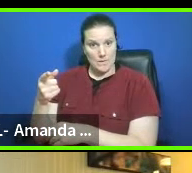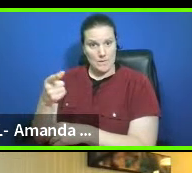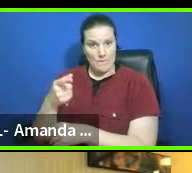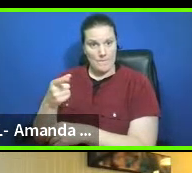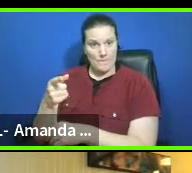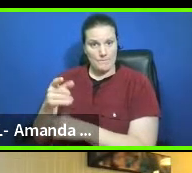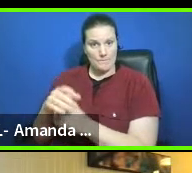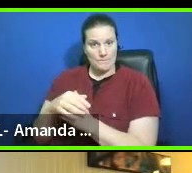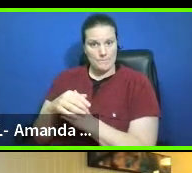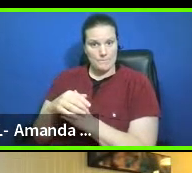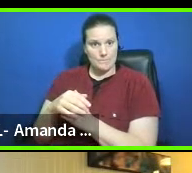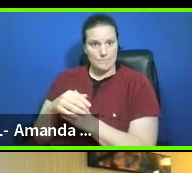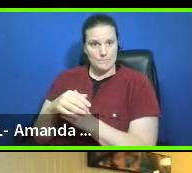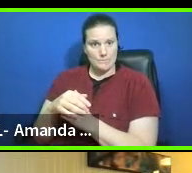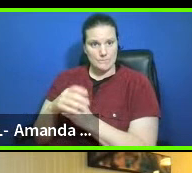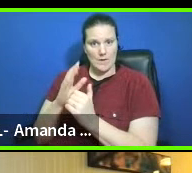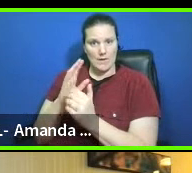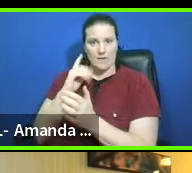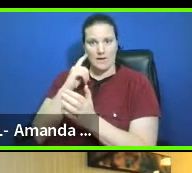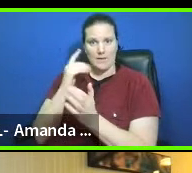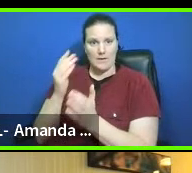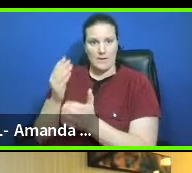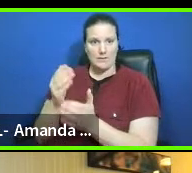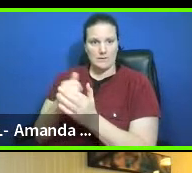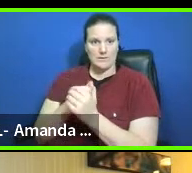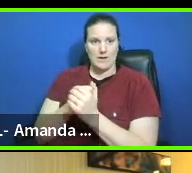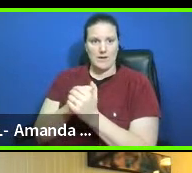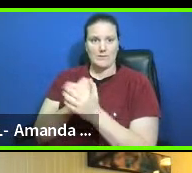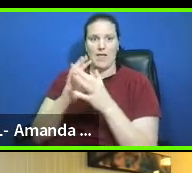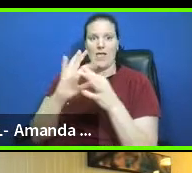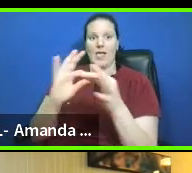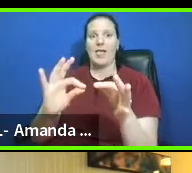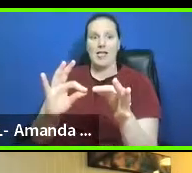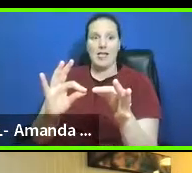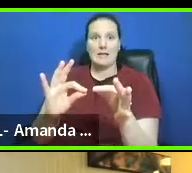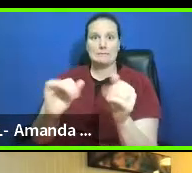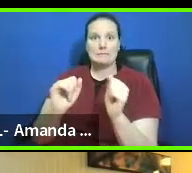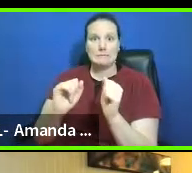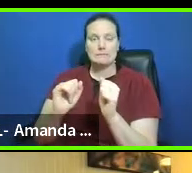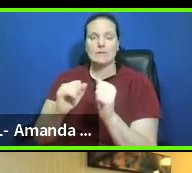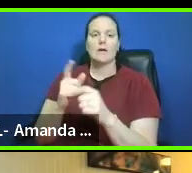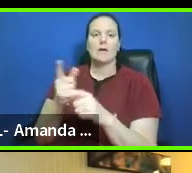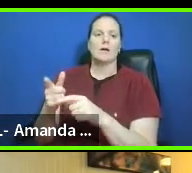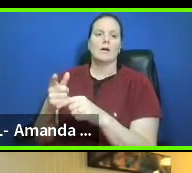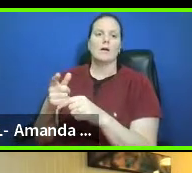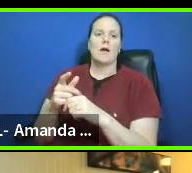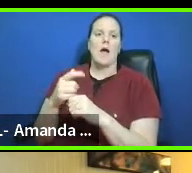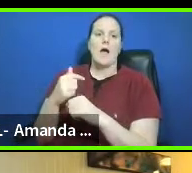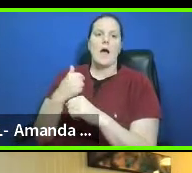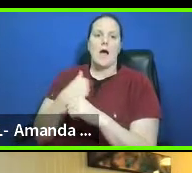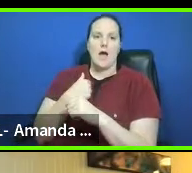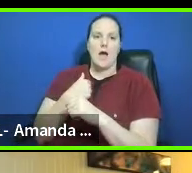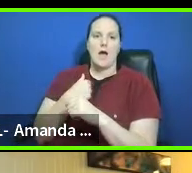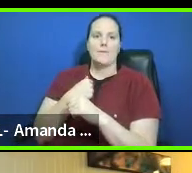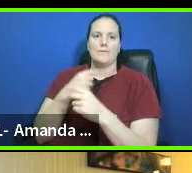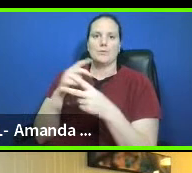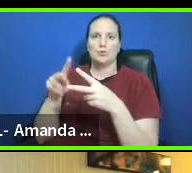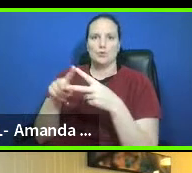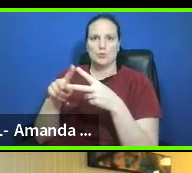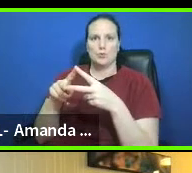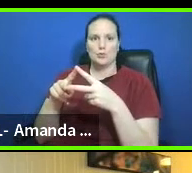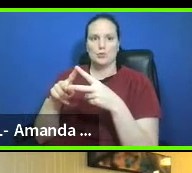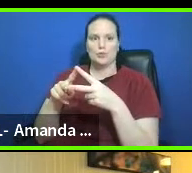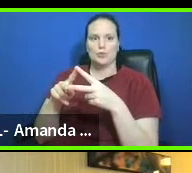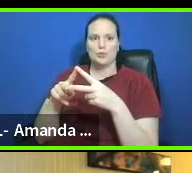I think oh, sorry. I'm just jumping right in since not. I have 2 separate sets